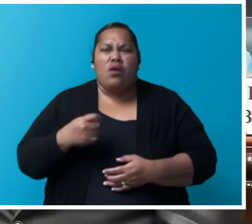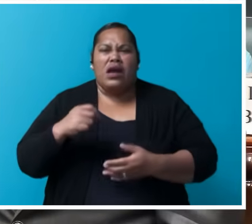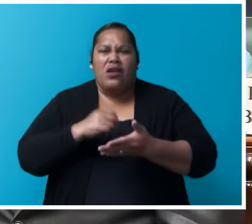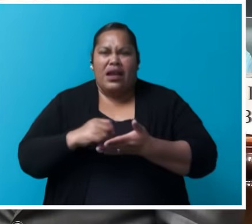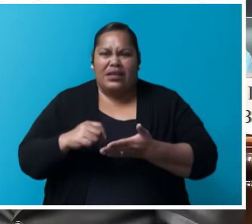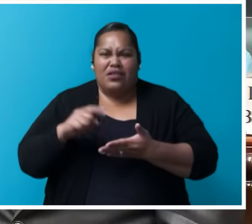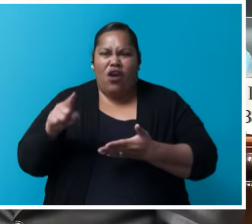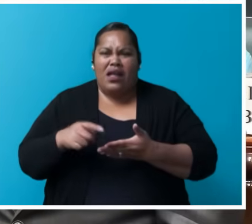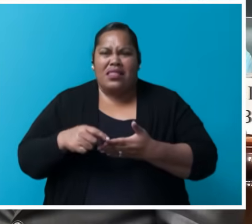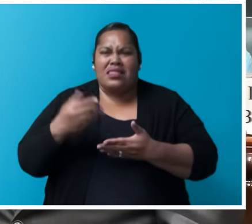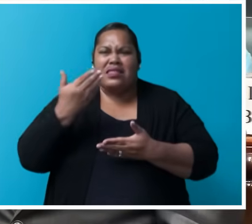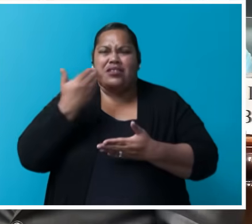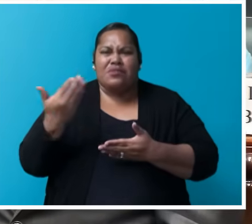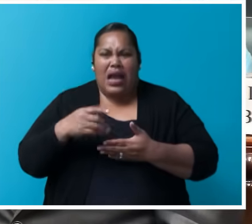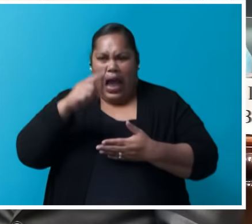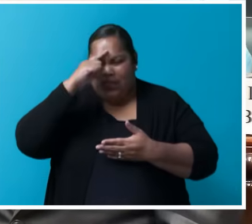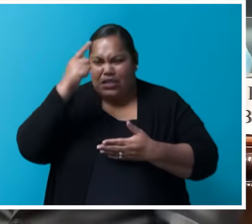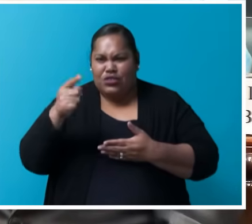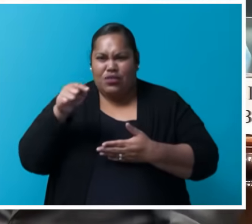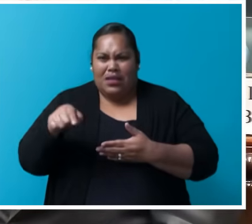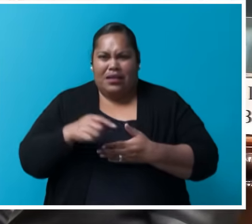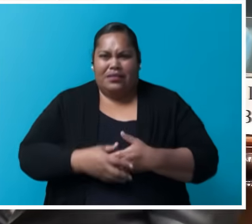Lal's speech, understood that.